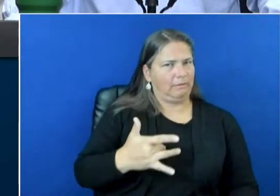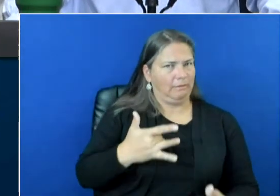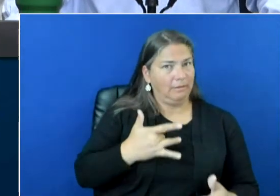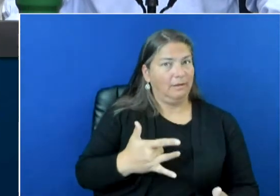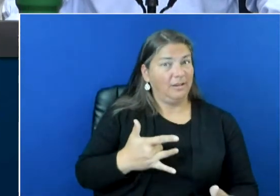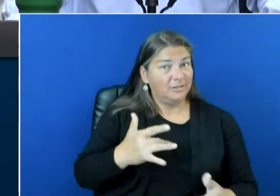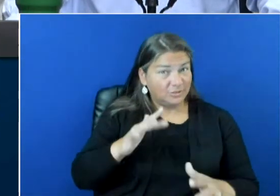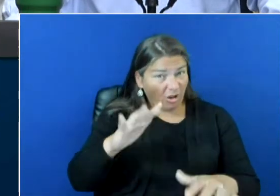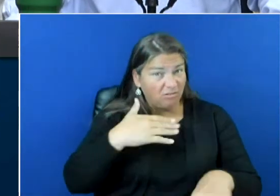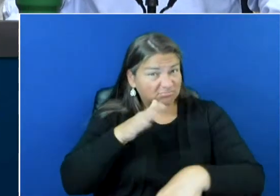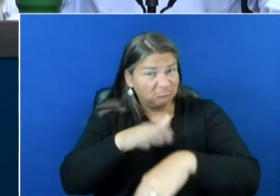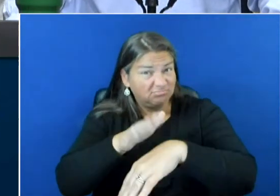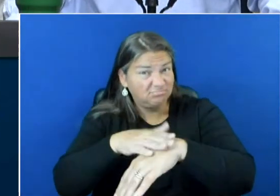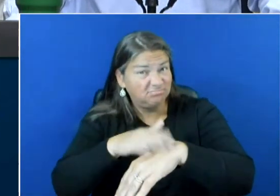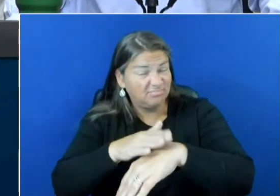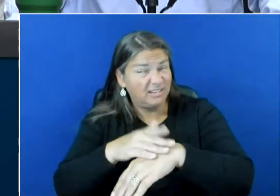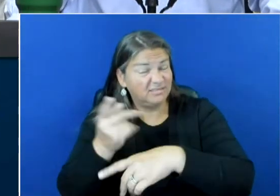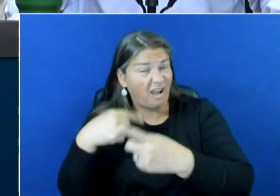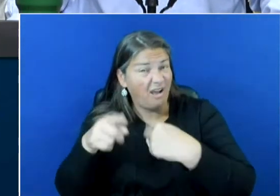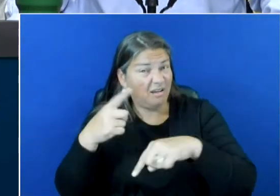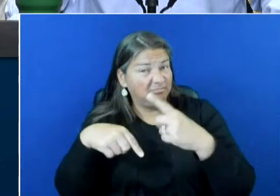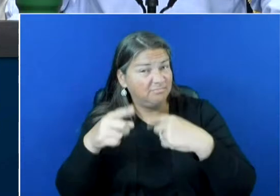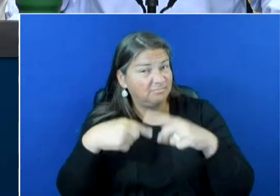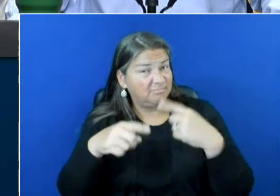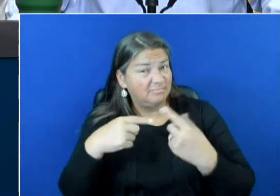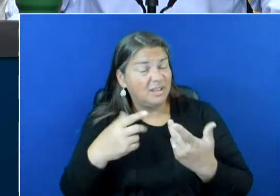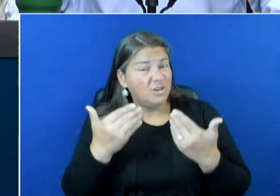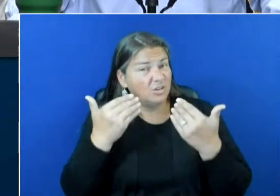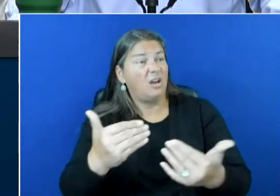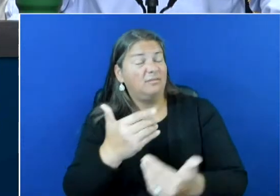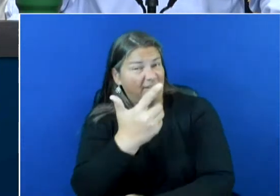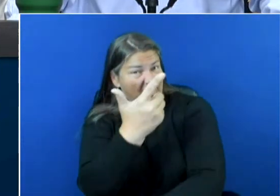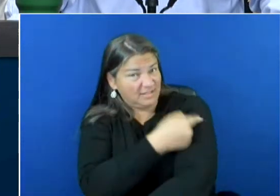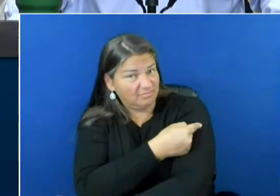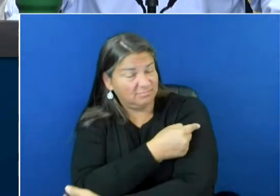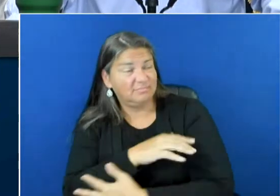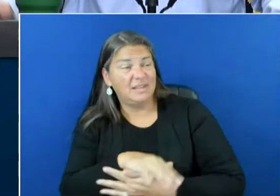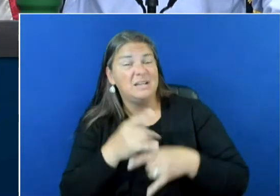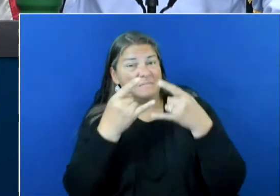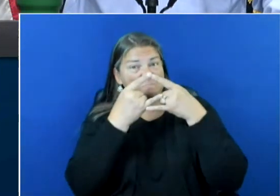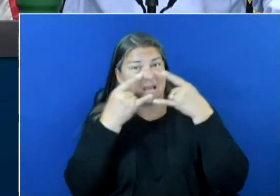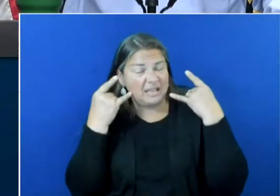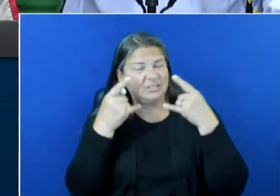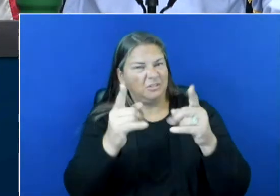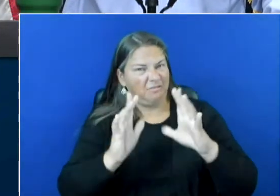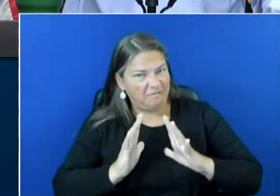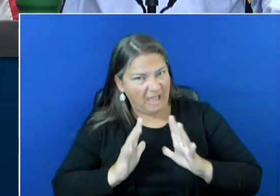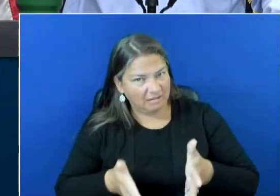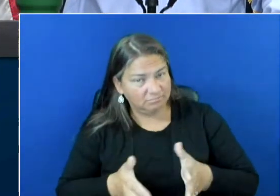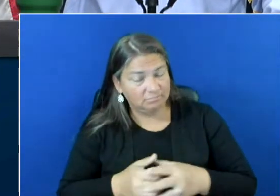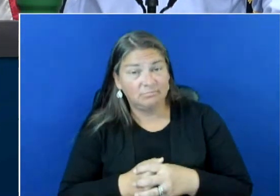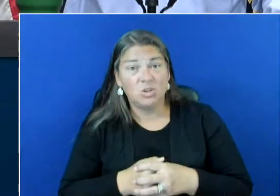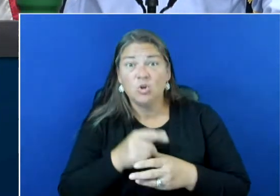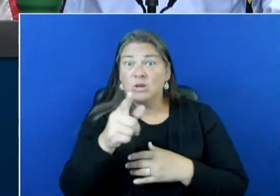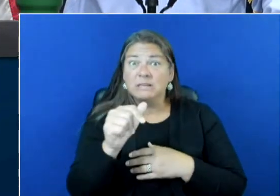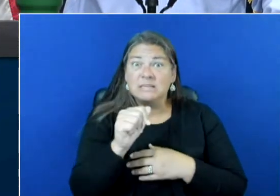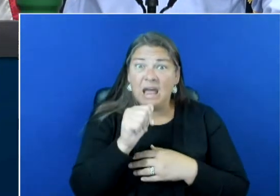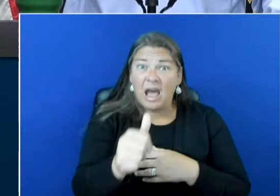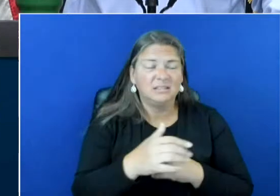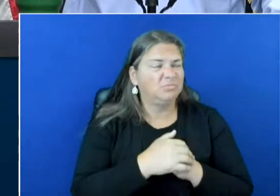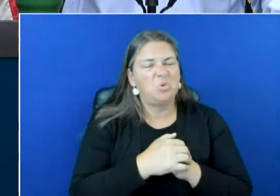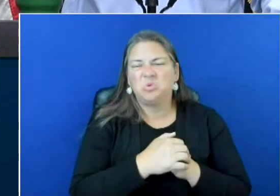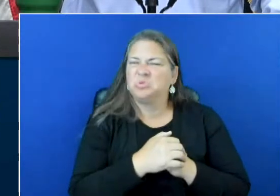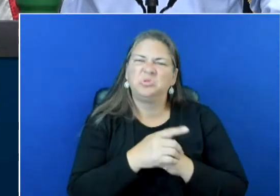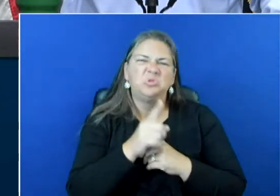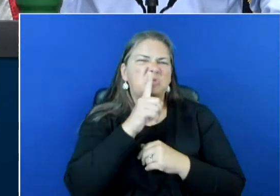Get vaccinated, wear a mask for a little while, and you'll be fine. Don't. This will be the sickest that you've ever been in